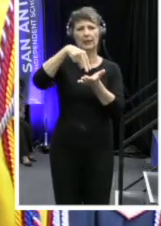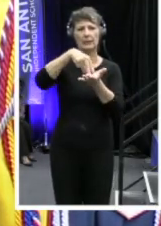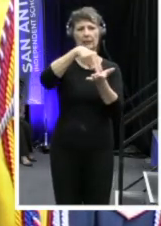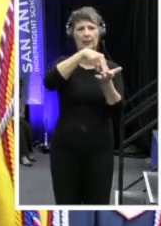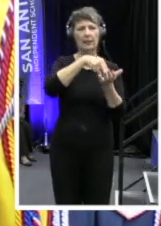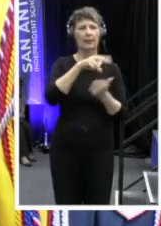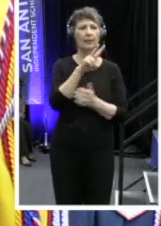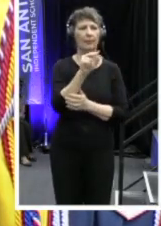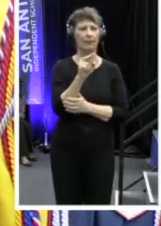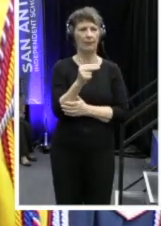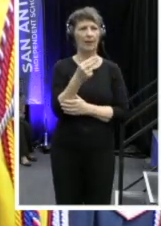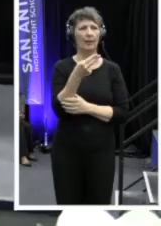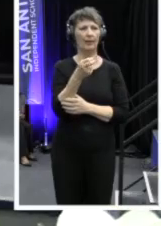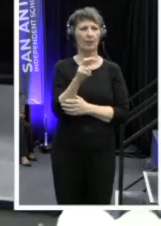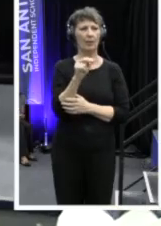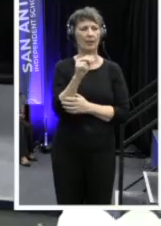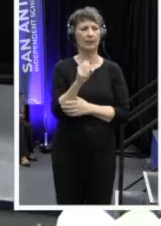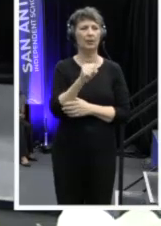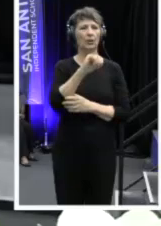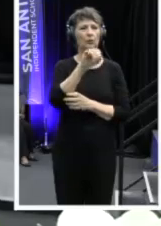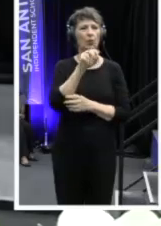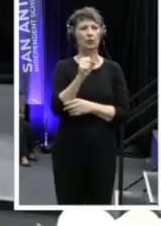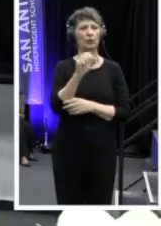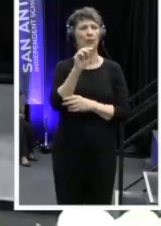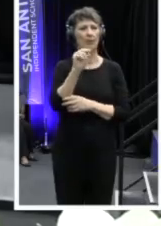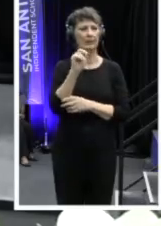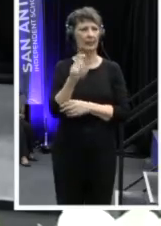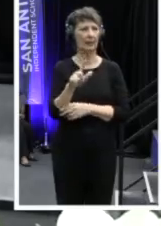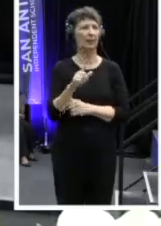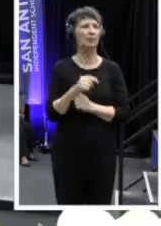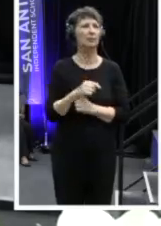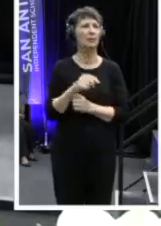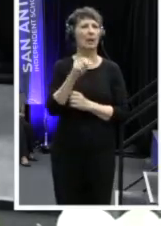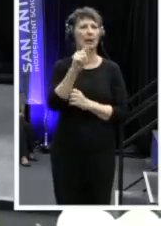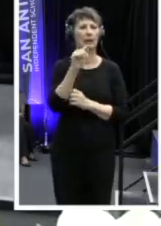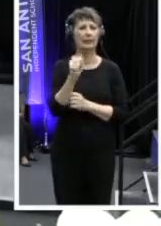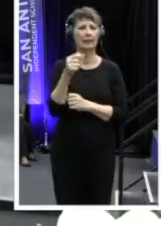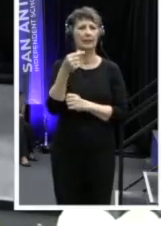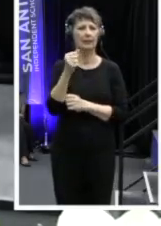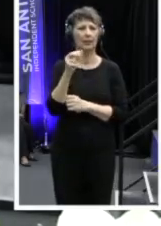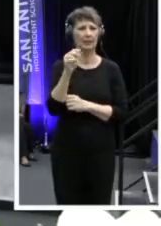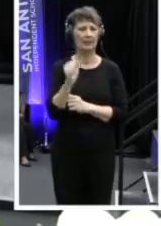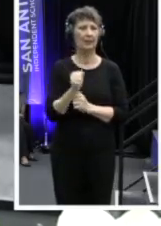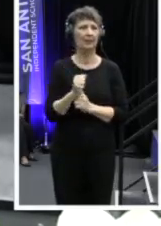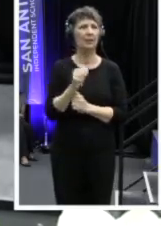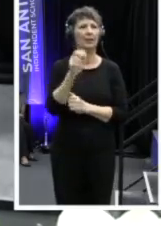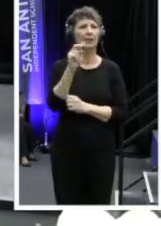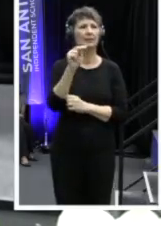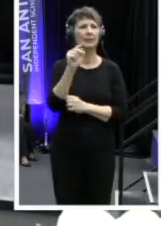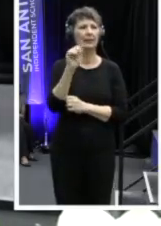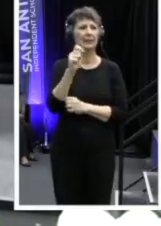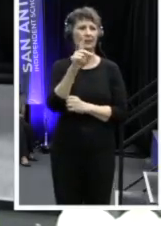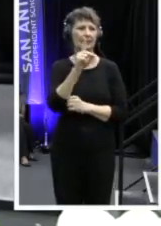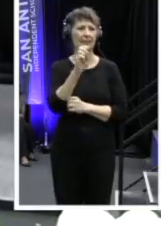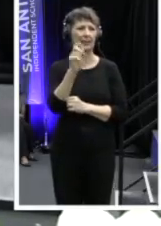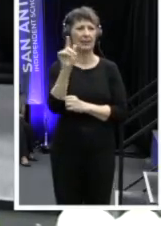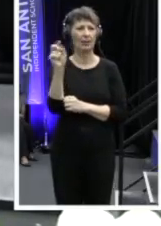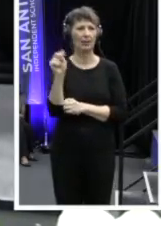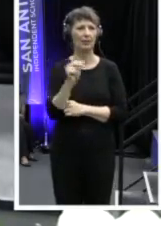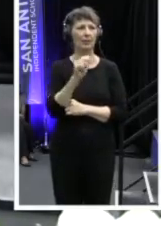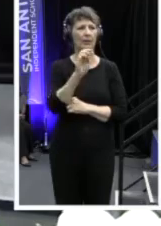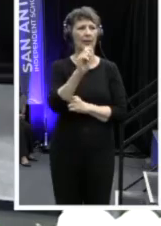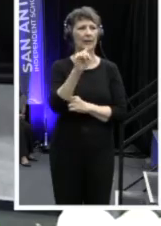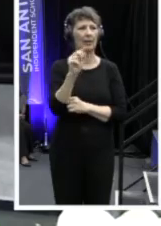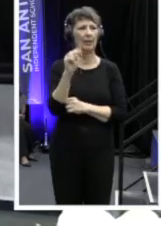Van Hernandez, Joshua Medell, Aliyah Garcia, Natalie DeLeon,